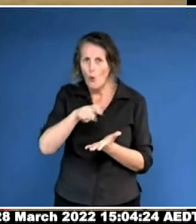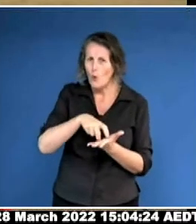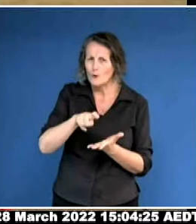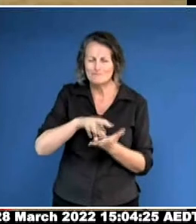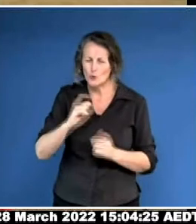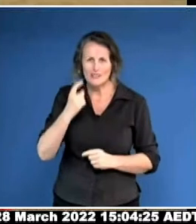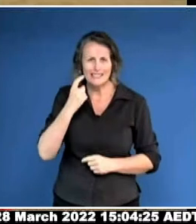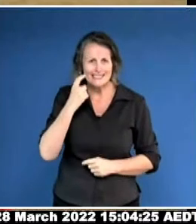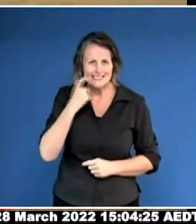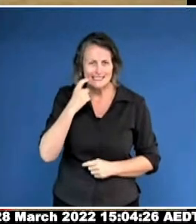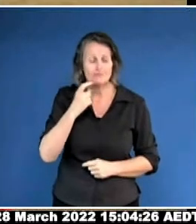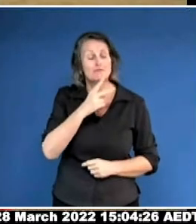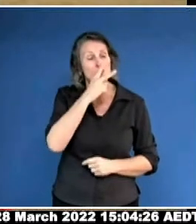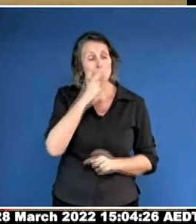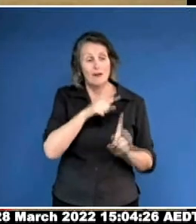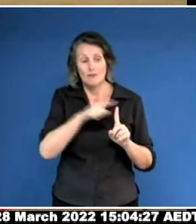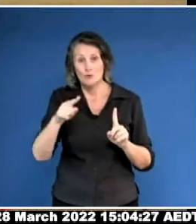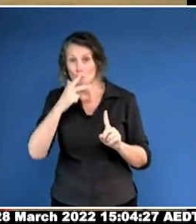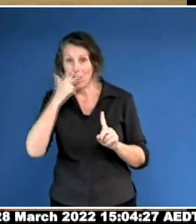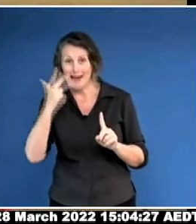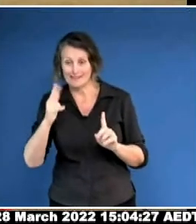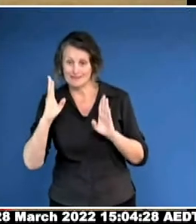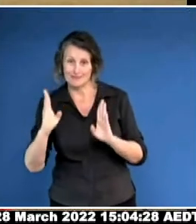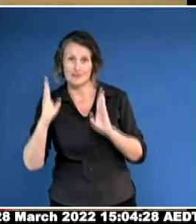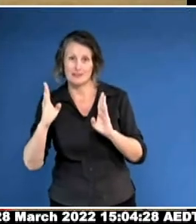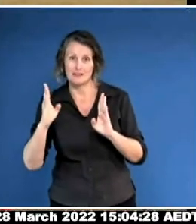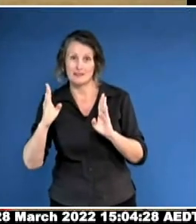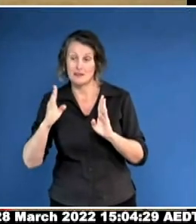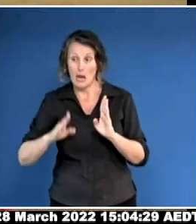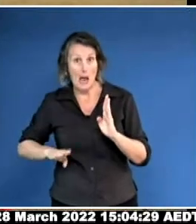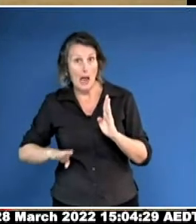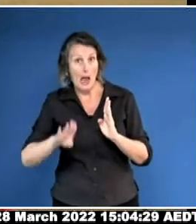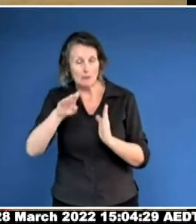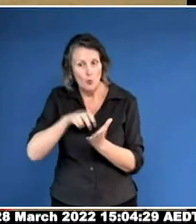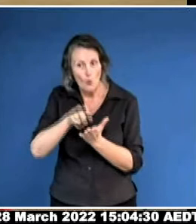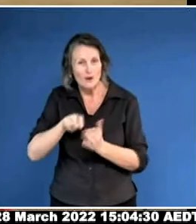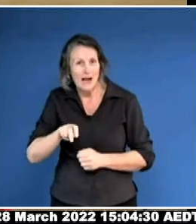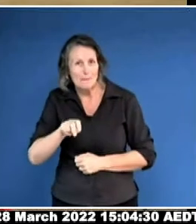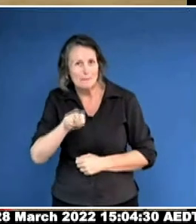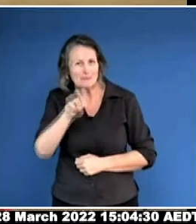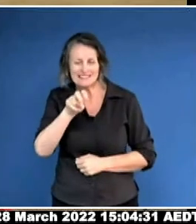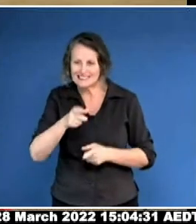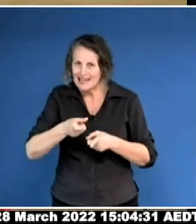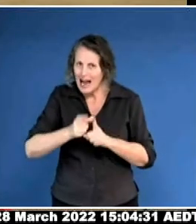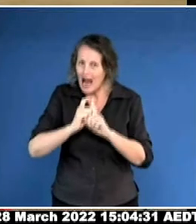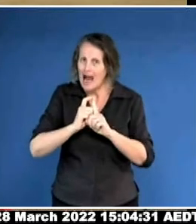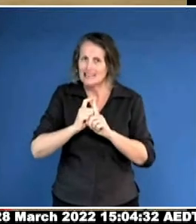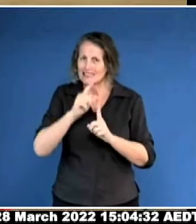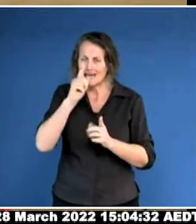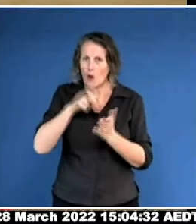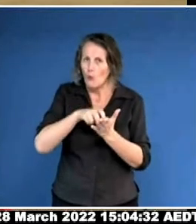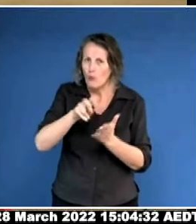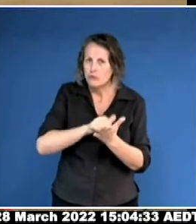period from the age of 12 to 18, I began to have difficulty walking up hills and sloping ground, then